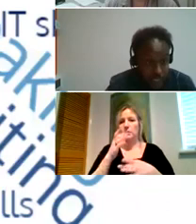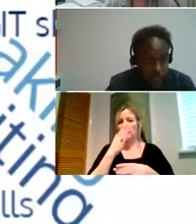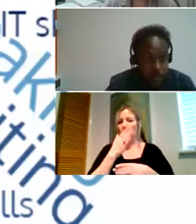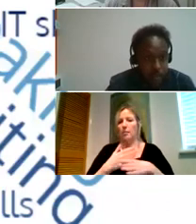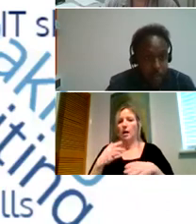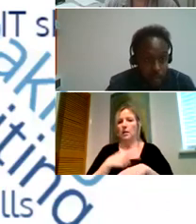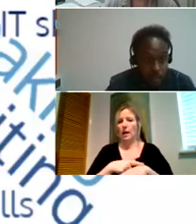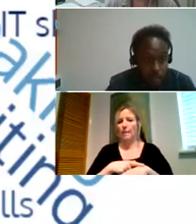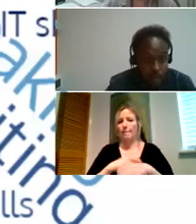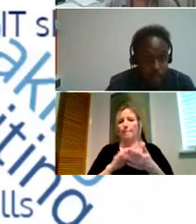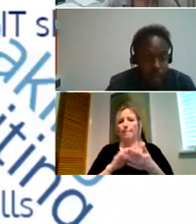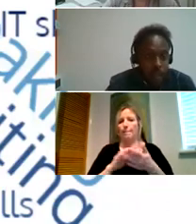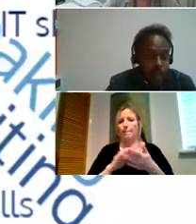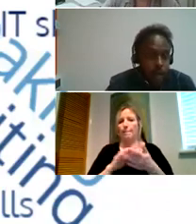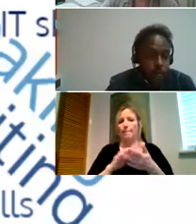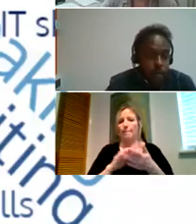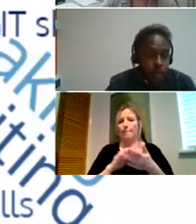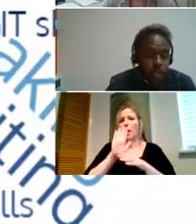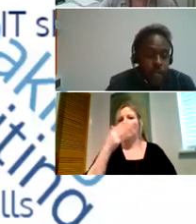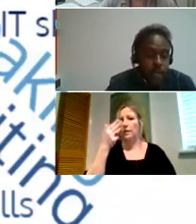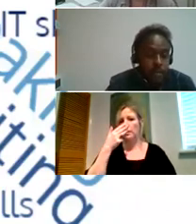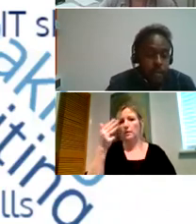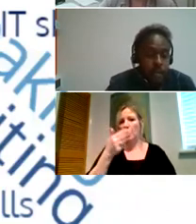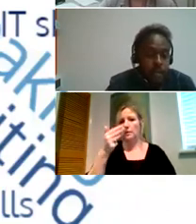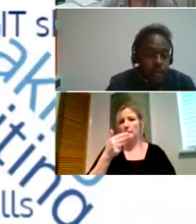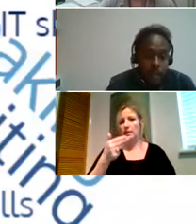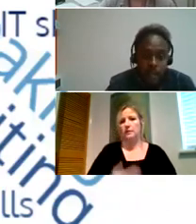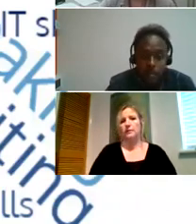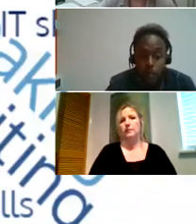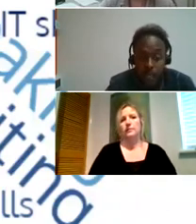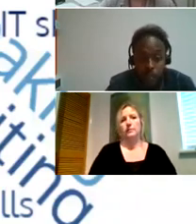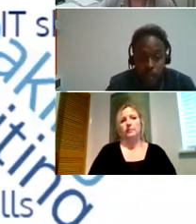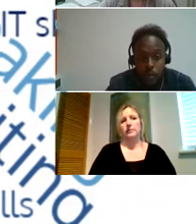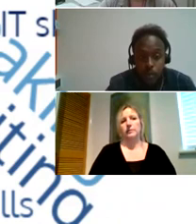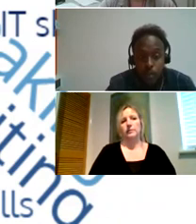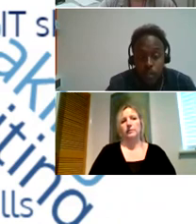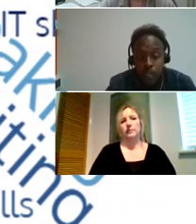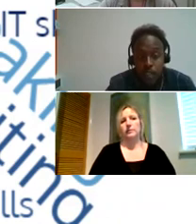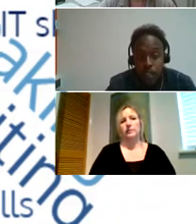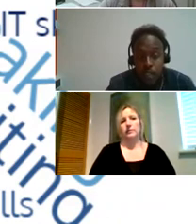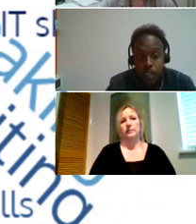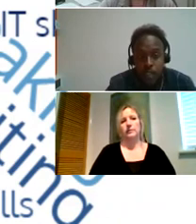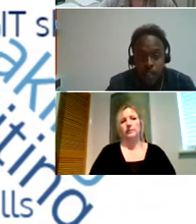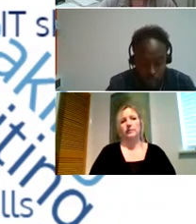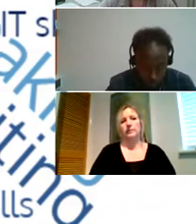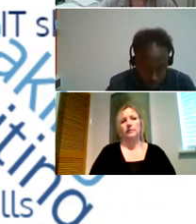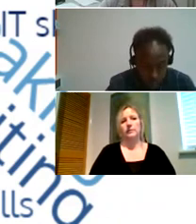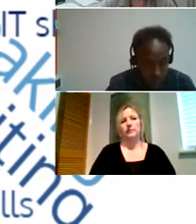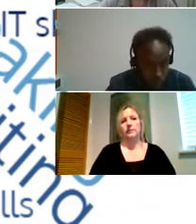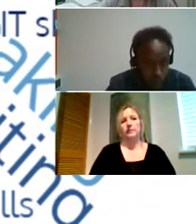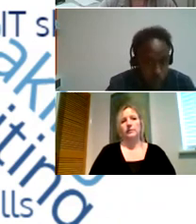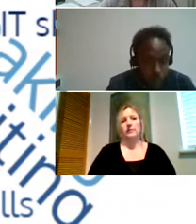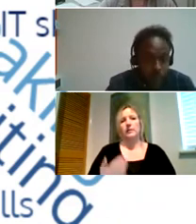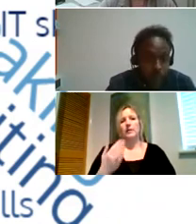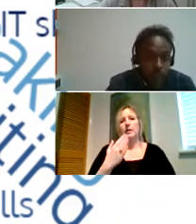the 19 plus. Now, for the part-time day pre-entry courses, it's a 35